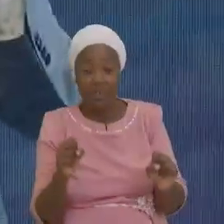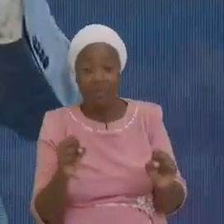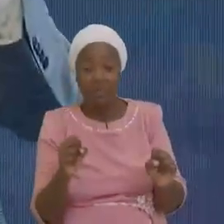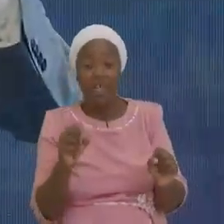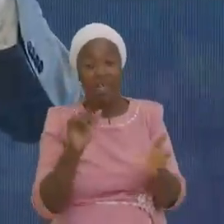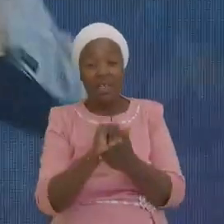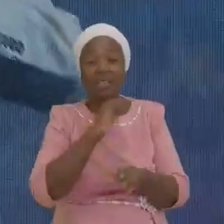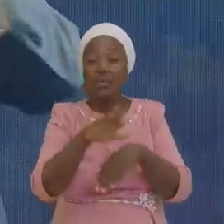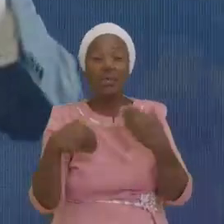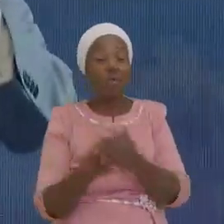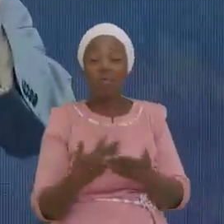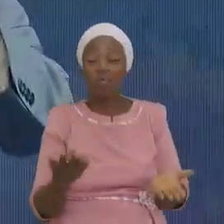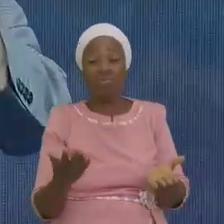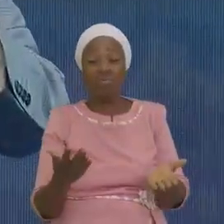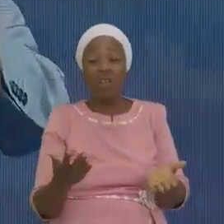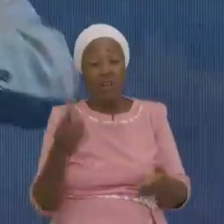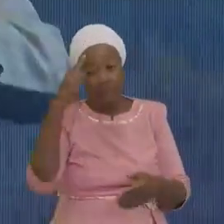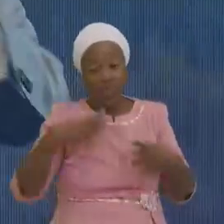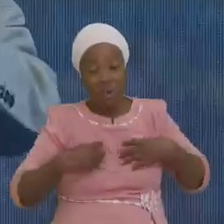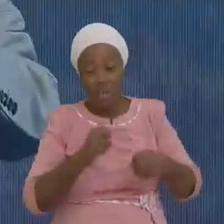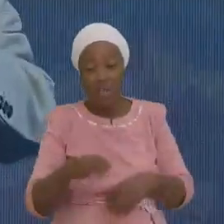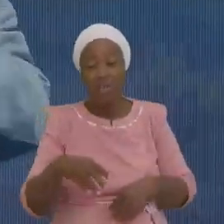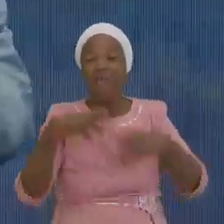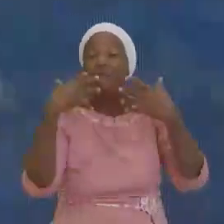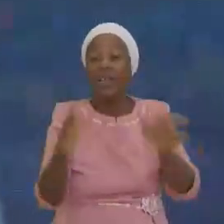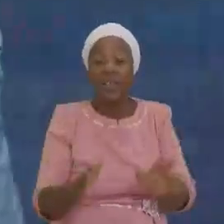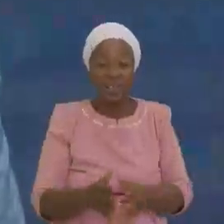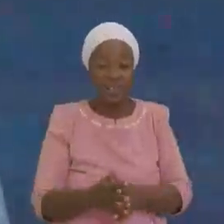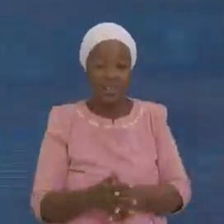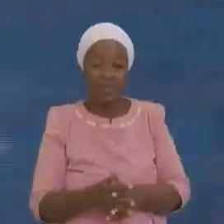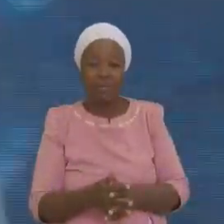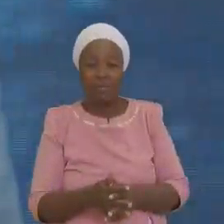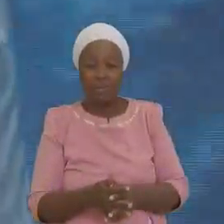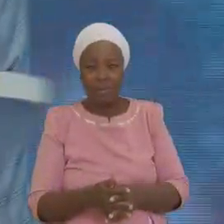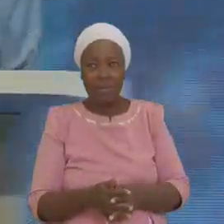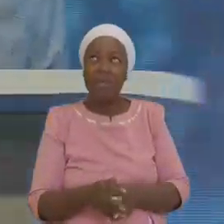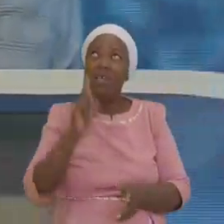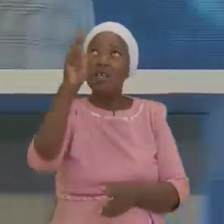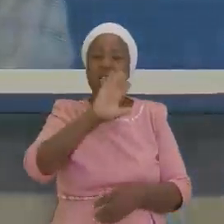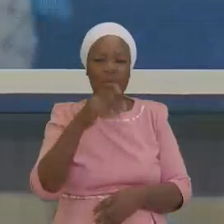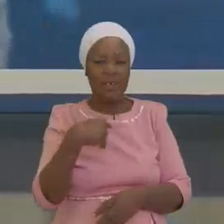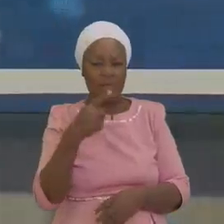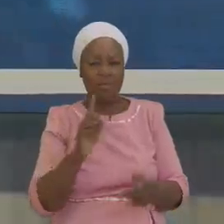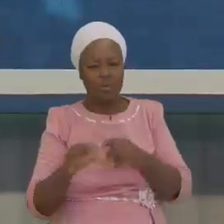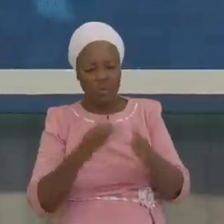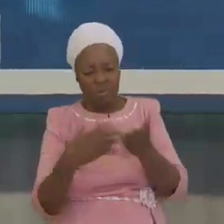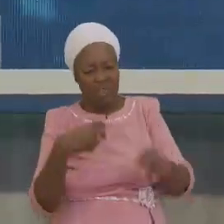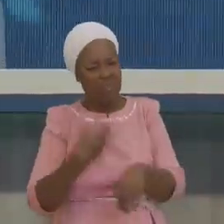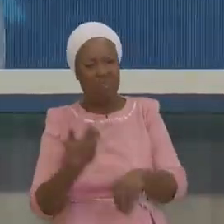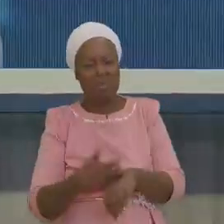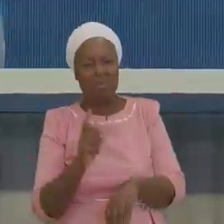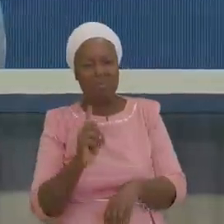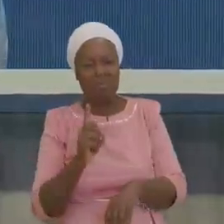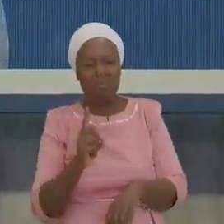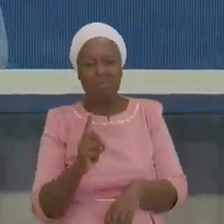all. For your healing. That's all. He didn't tell you to do something difficult. He